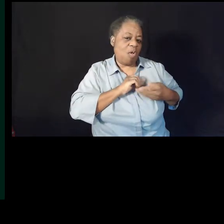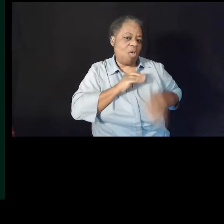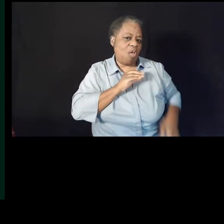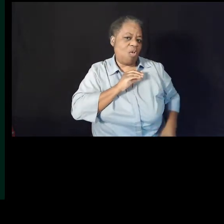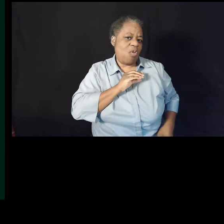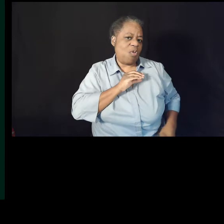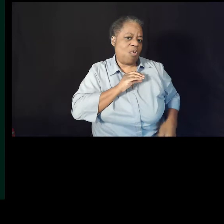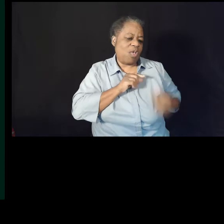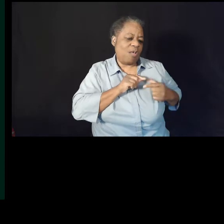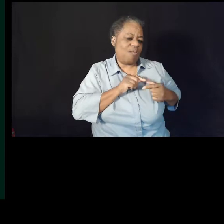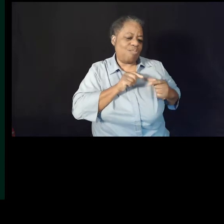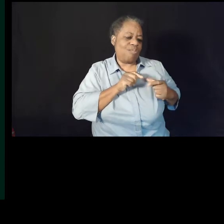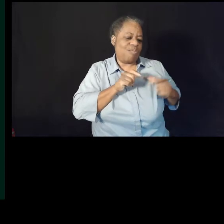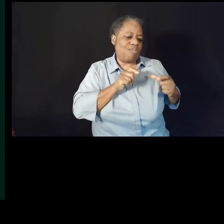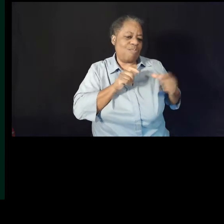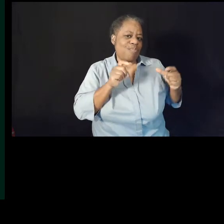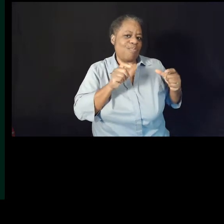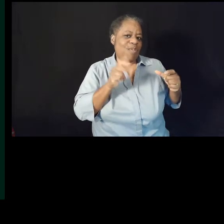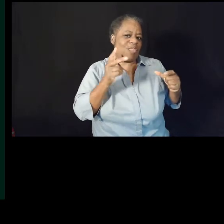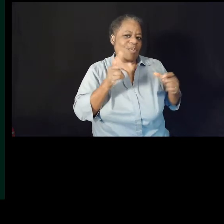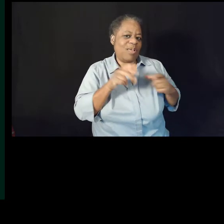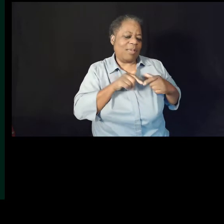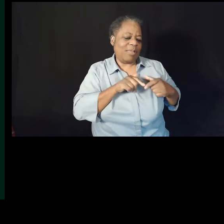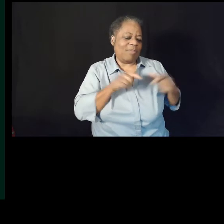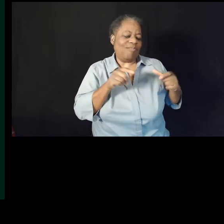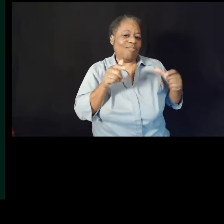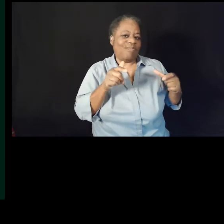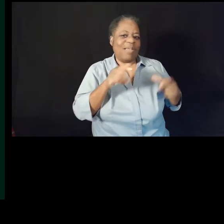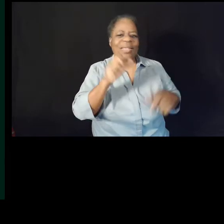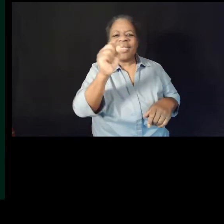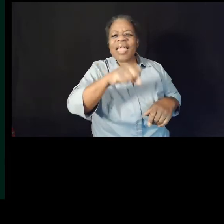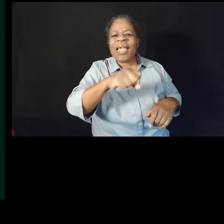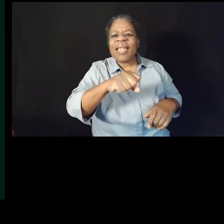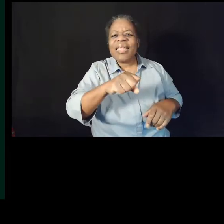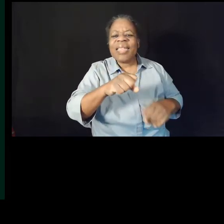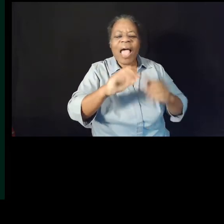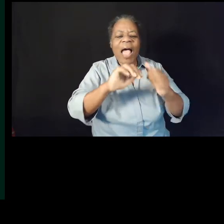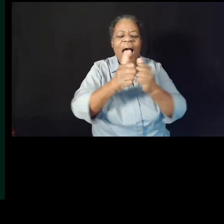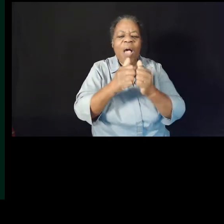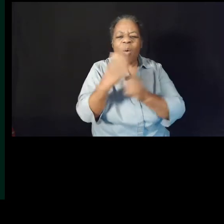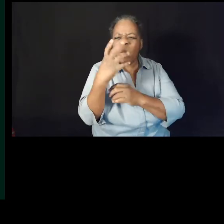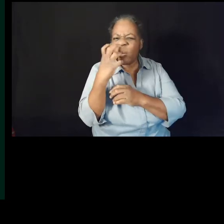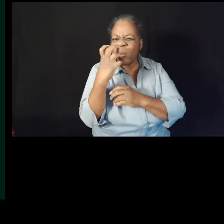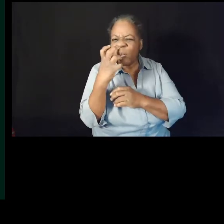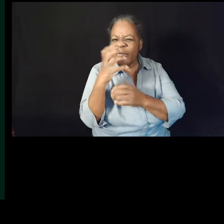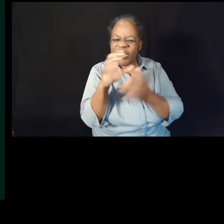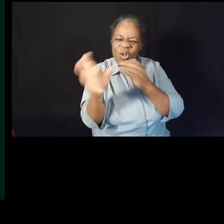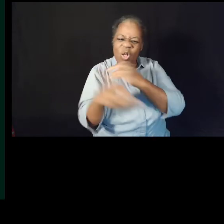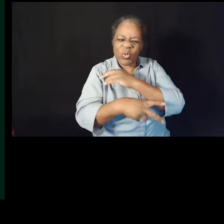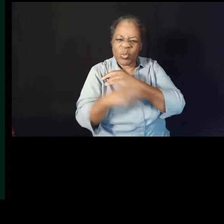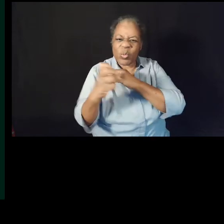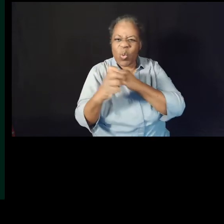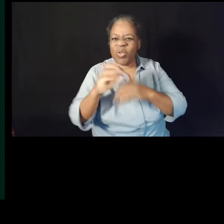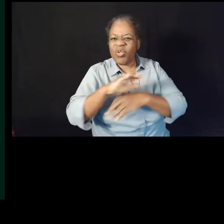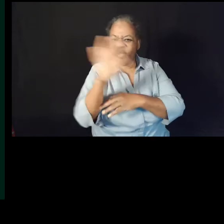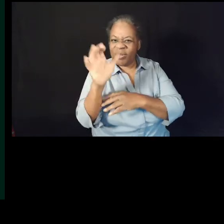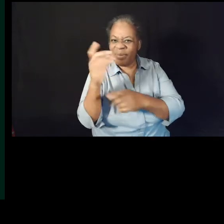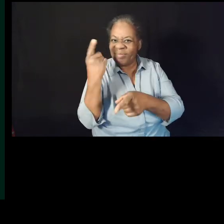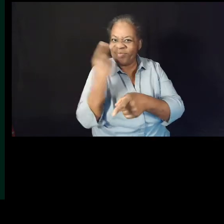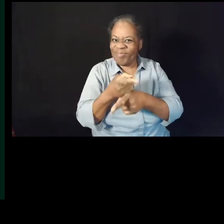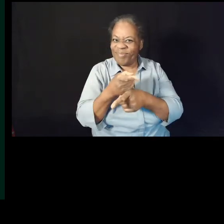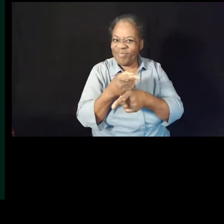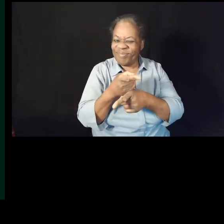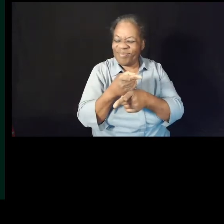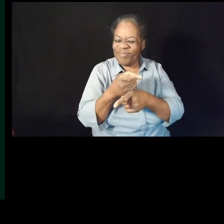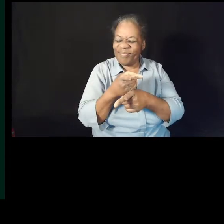3 sizes that day. Yes, How the Grinch Stole Christmas by Dr. Seuss. When we read